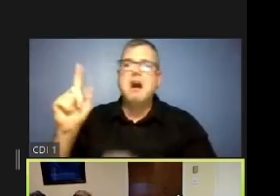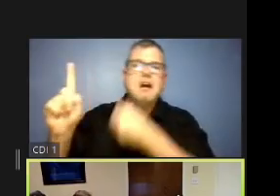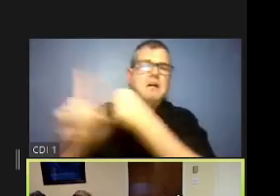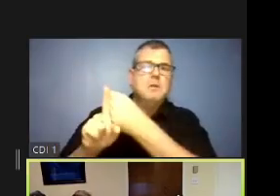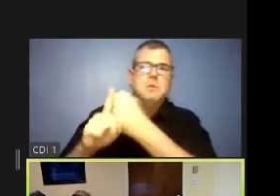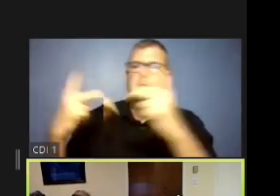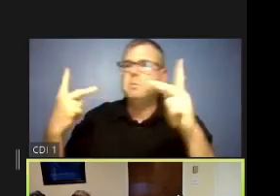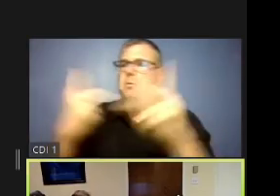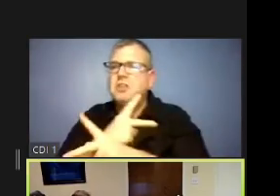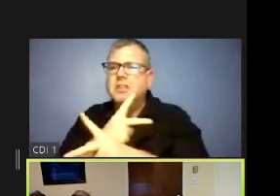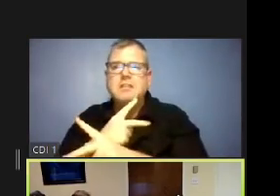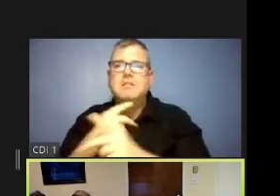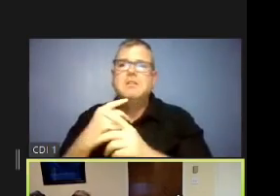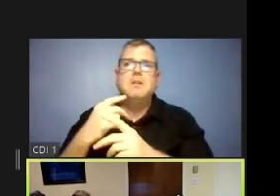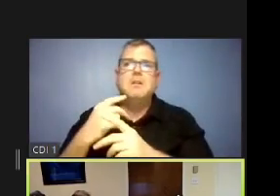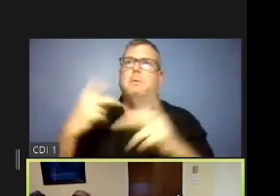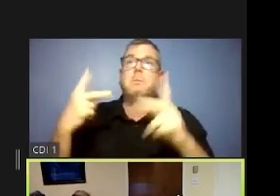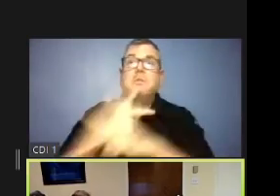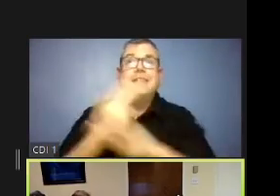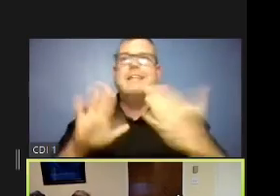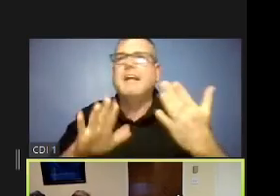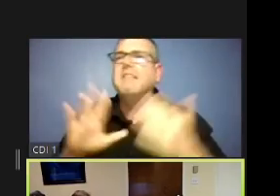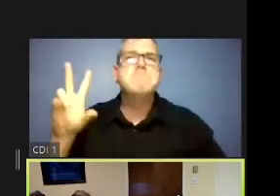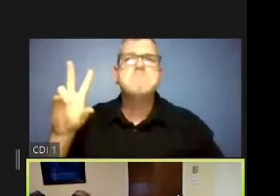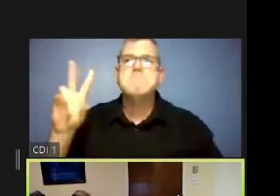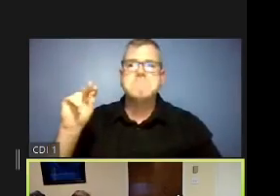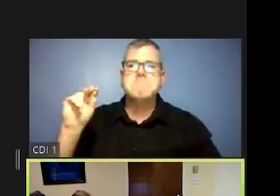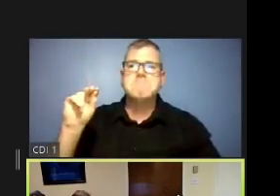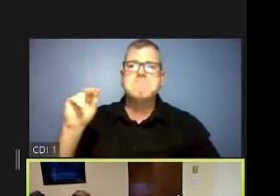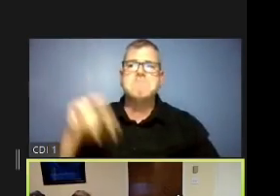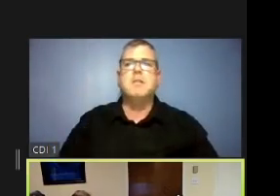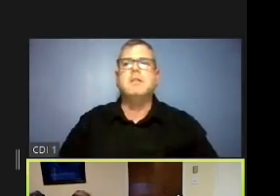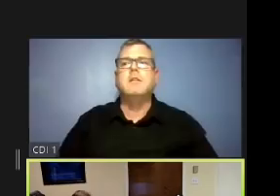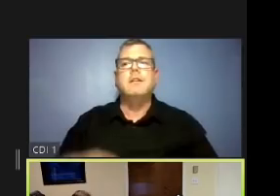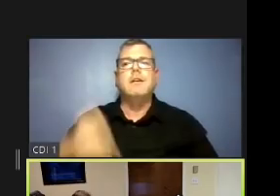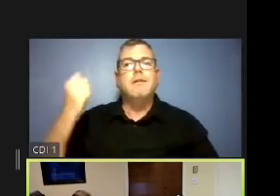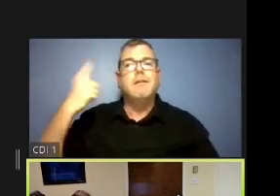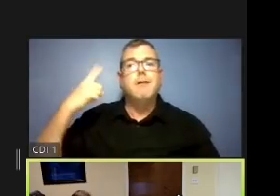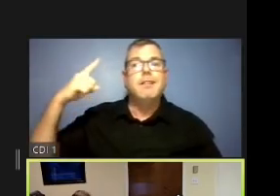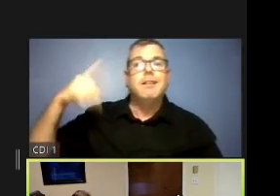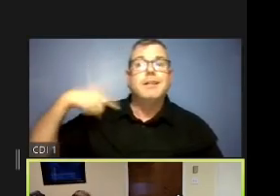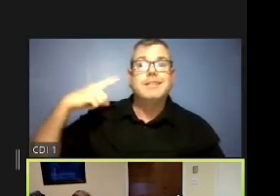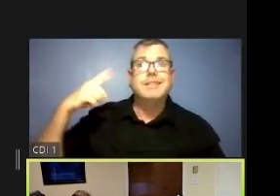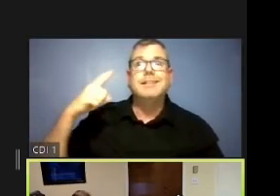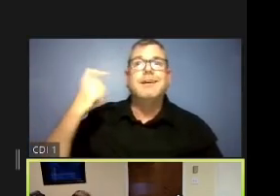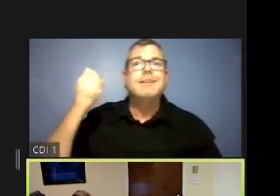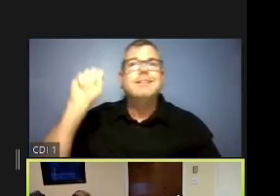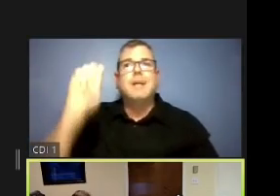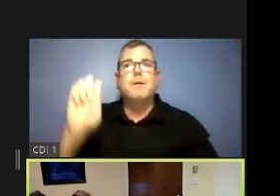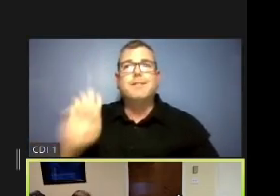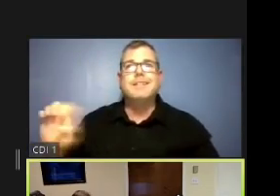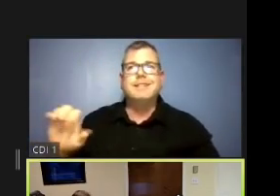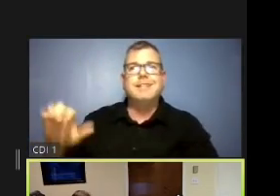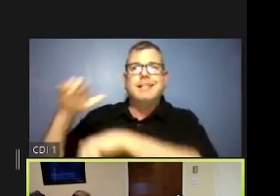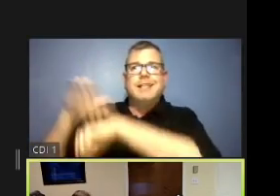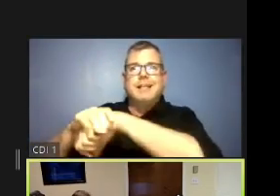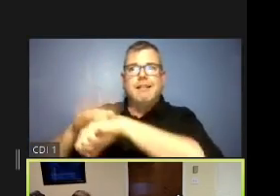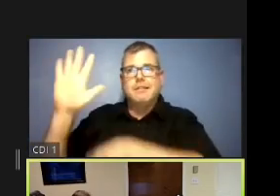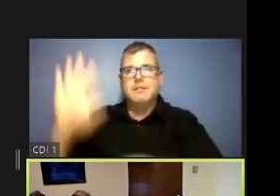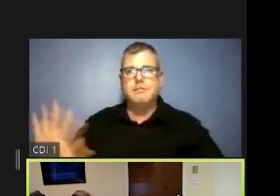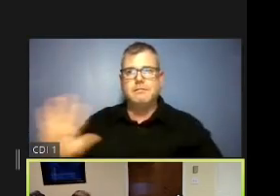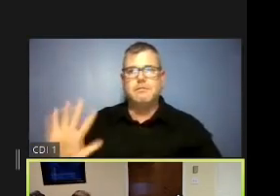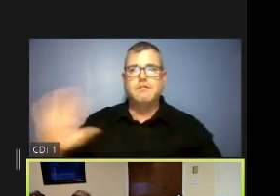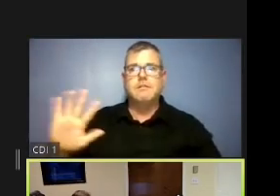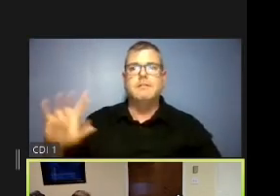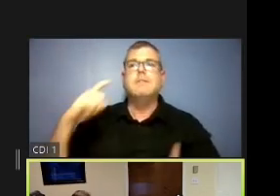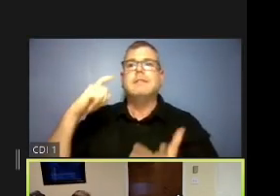and the southeastern parts of England, but has now really been detected in most countries of the world, including here in the United States